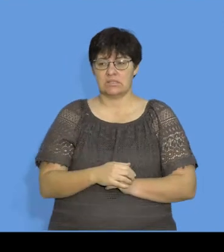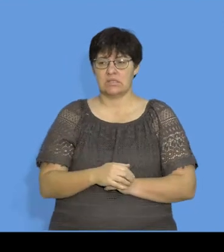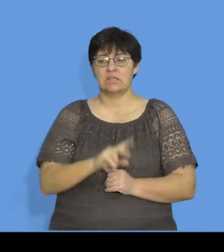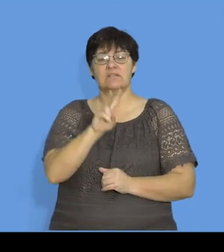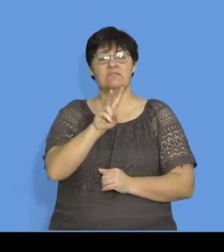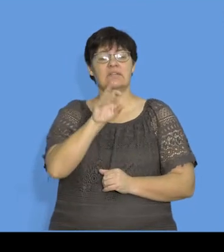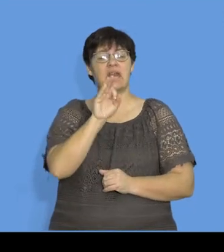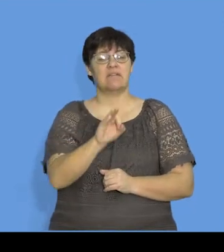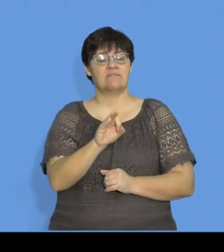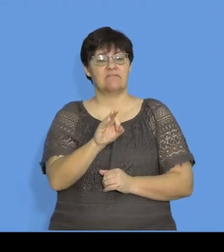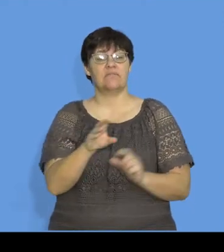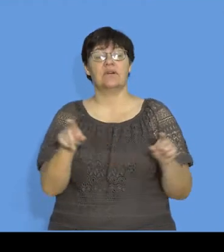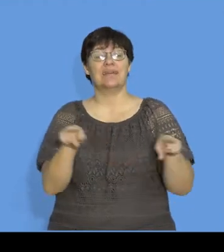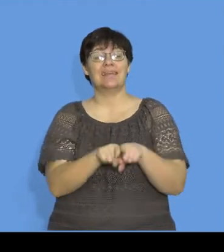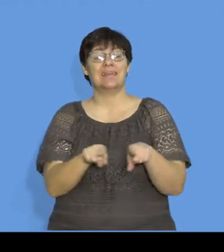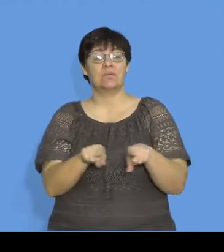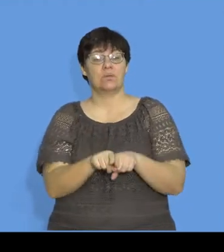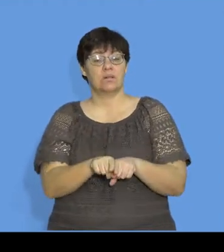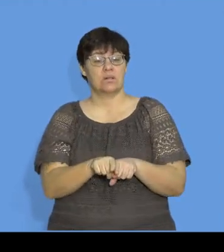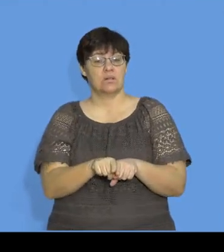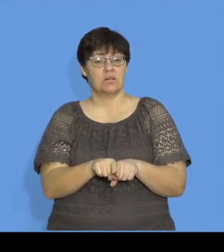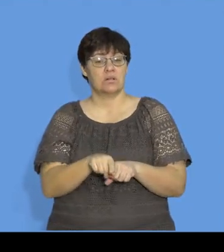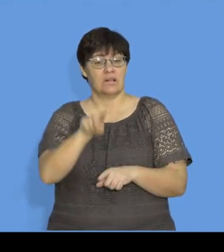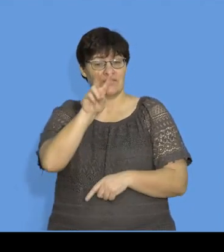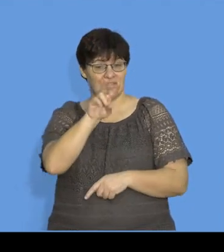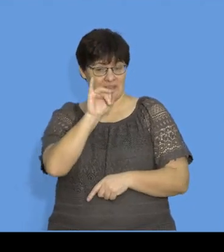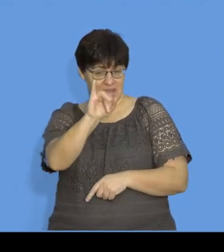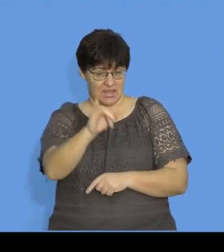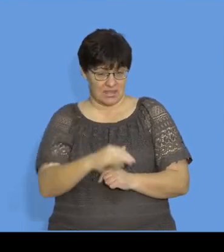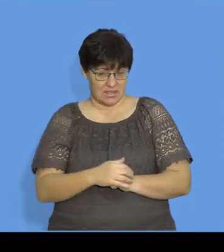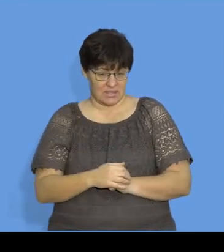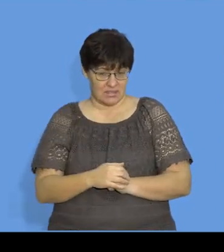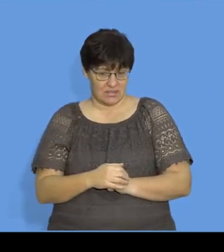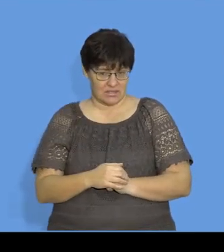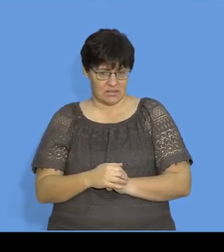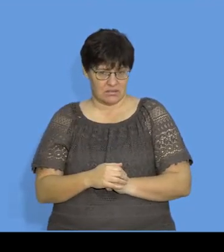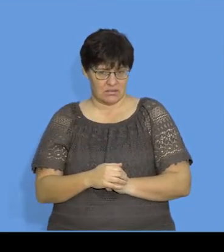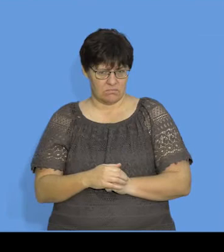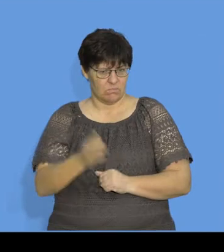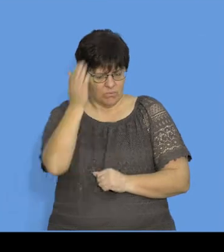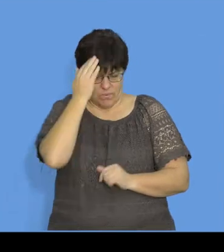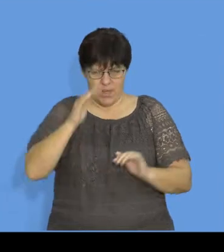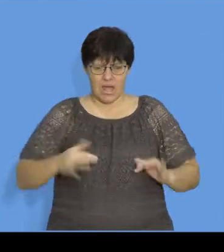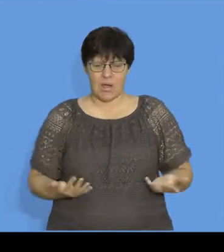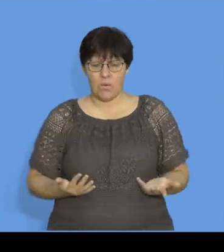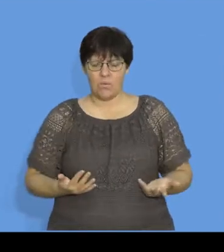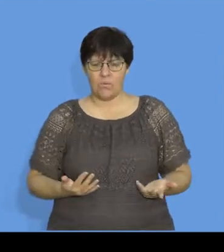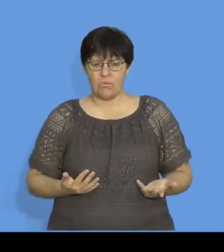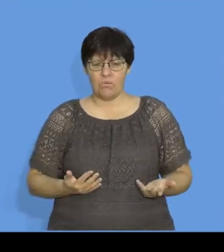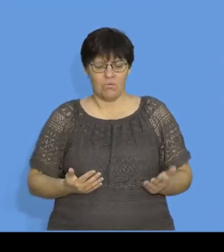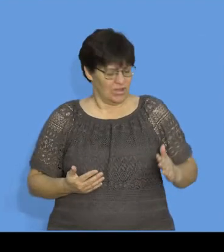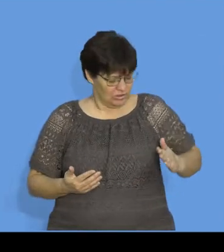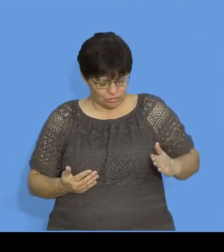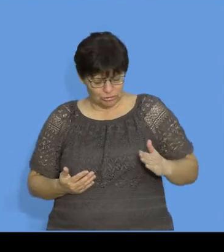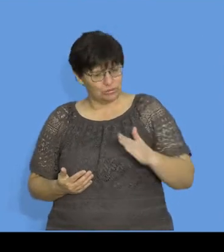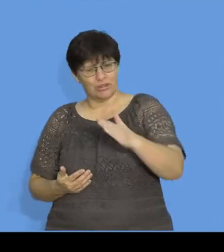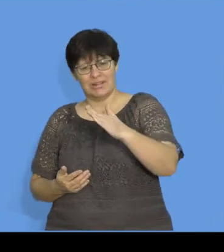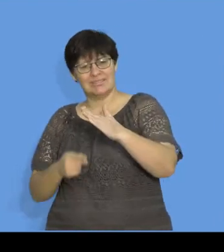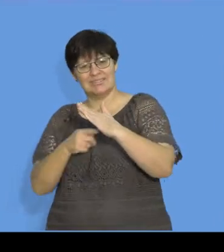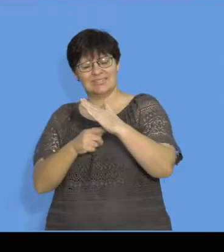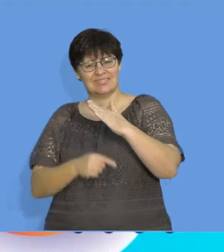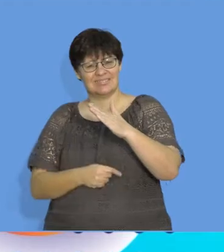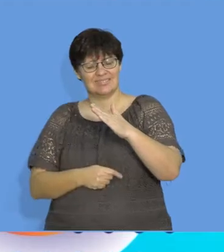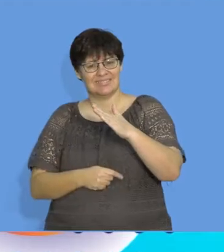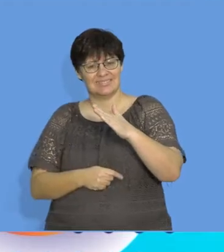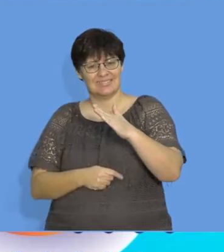VF equals VI. How do I know that? Well, it's a straight line on the displacement